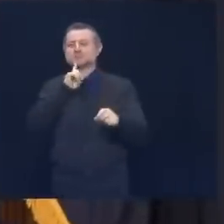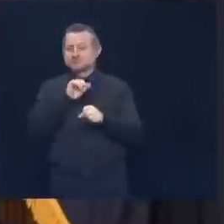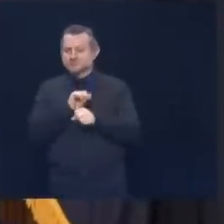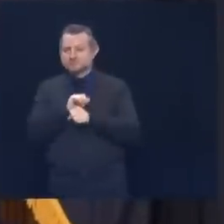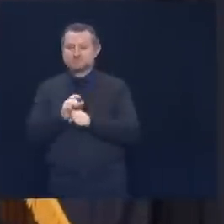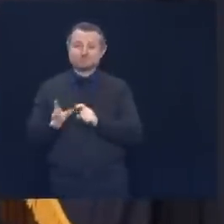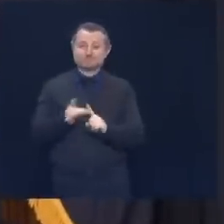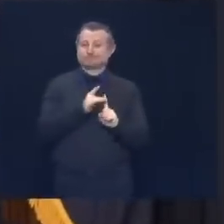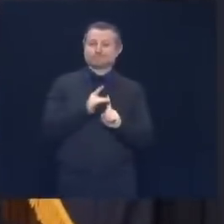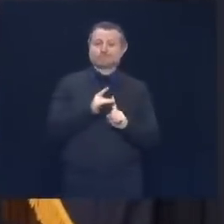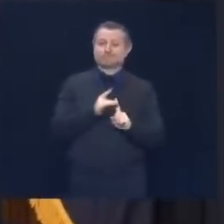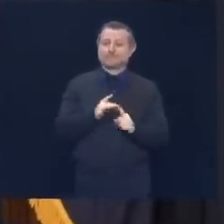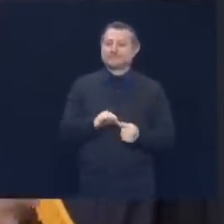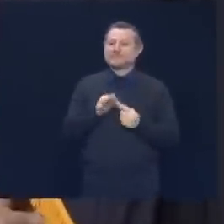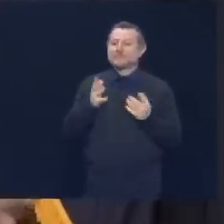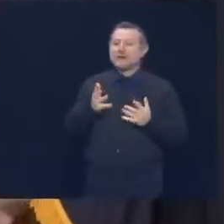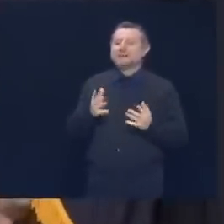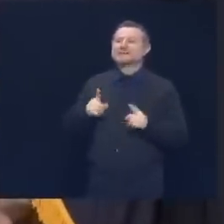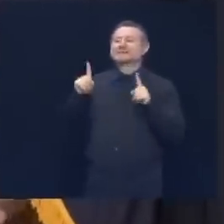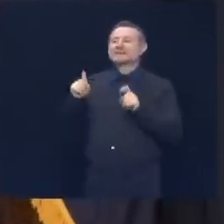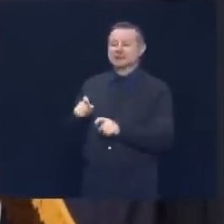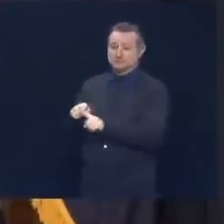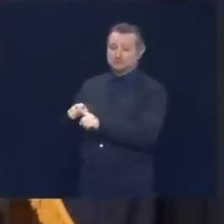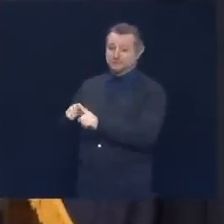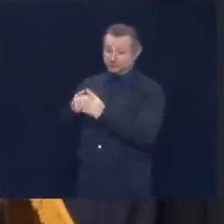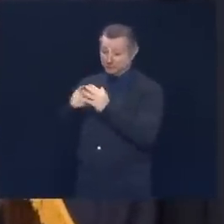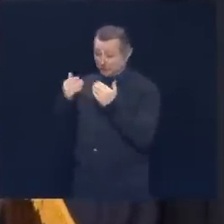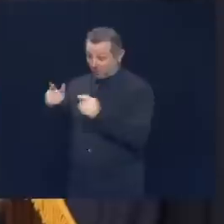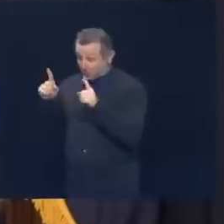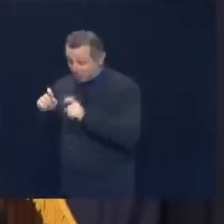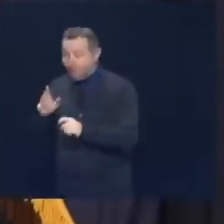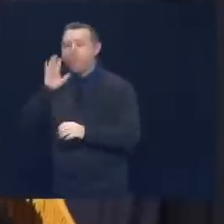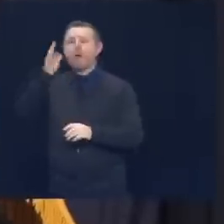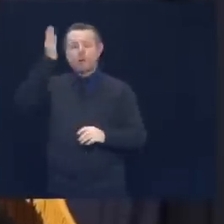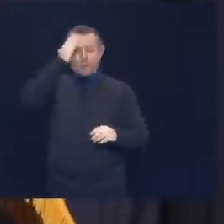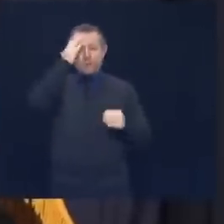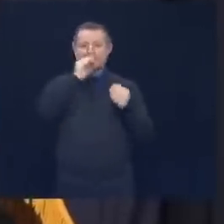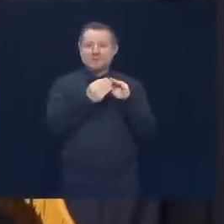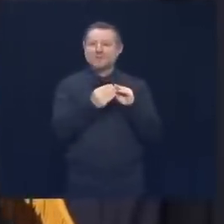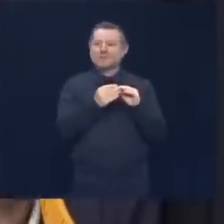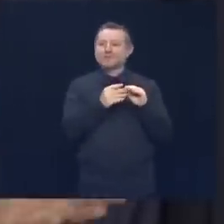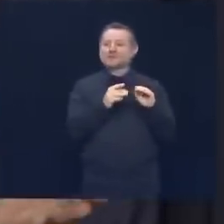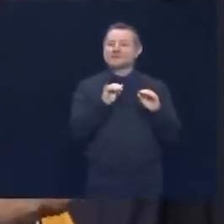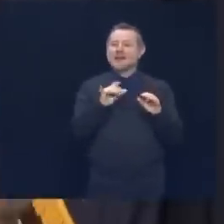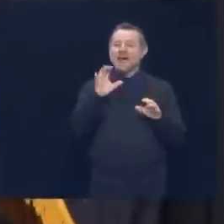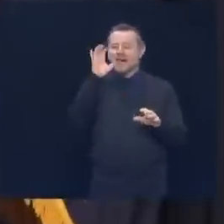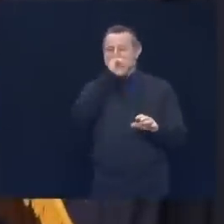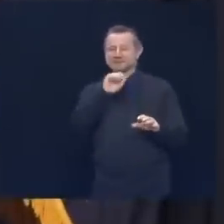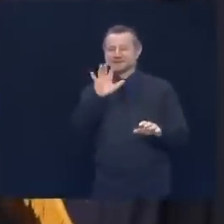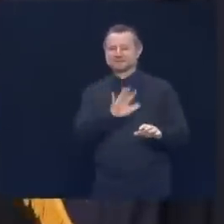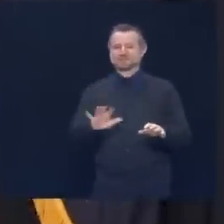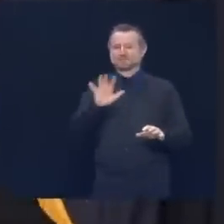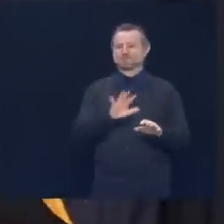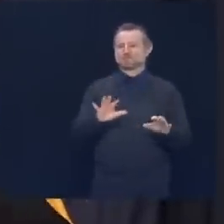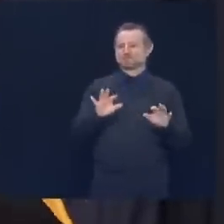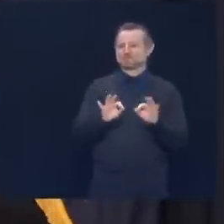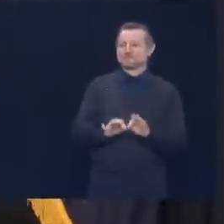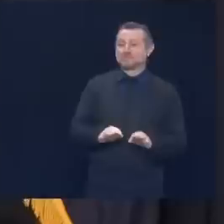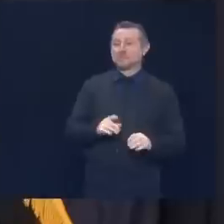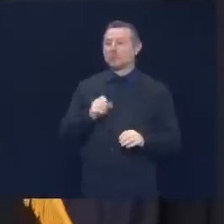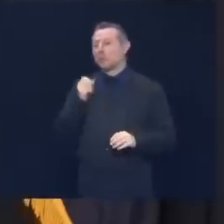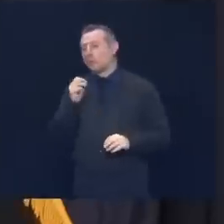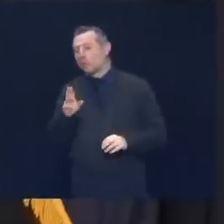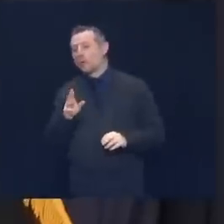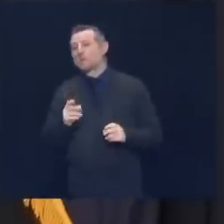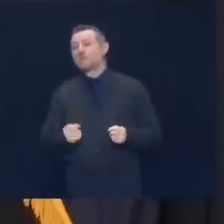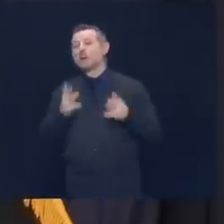except through testing, which is an estimate. That's all you have. So you can use that, or number of people who walk